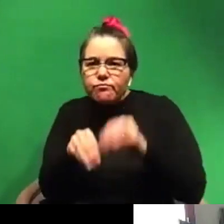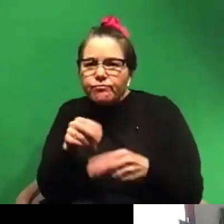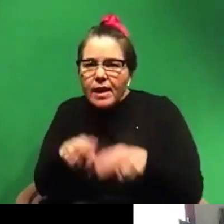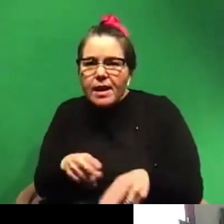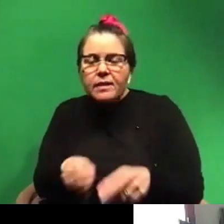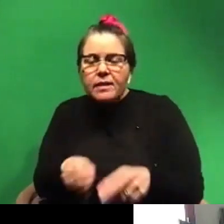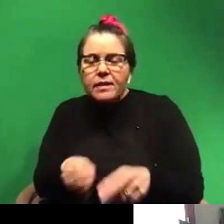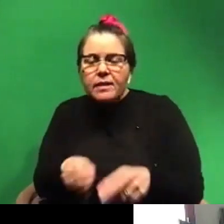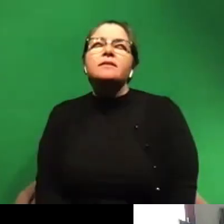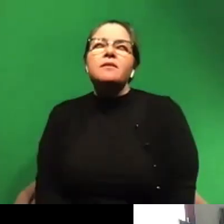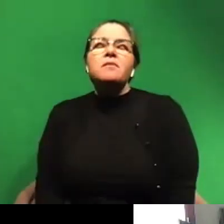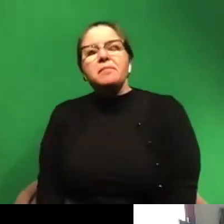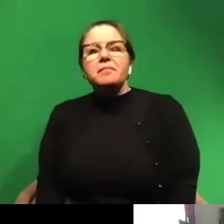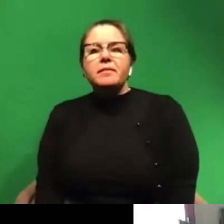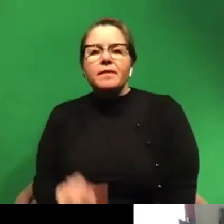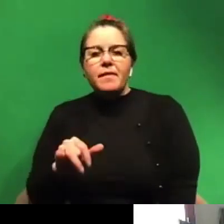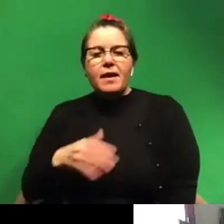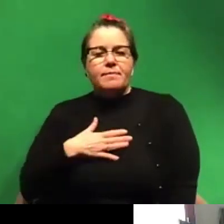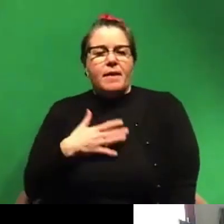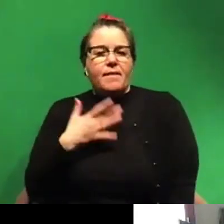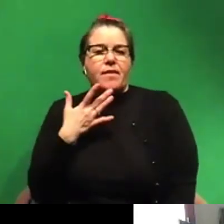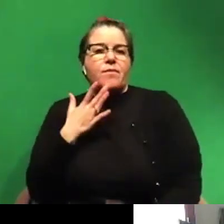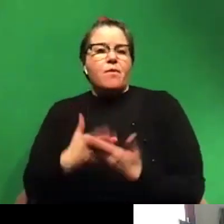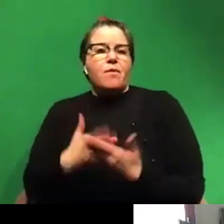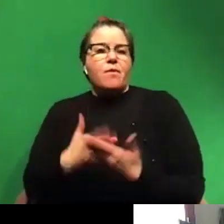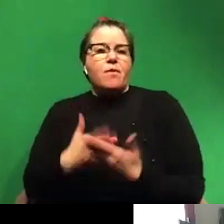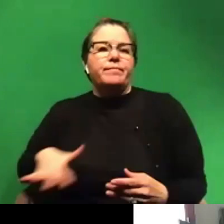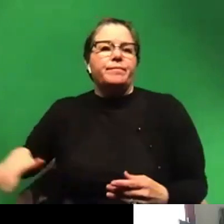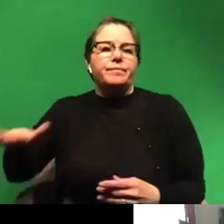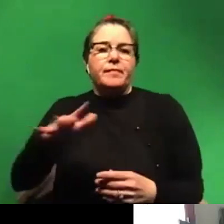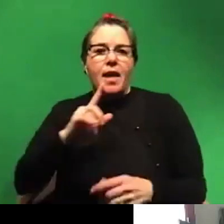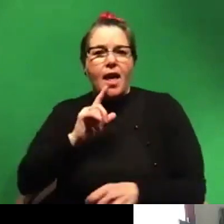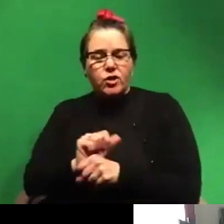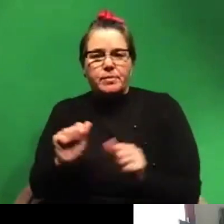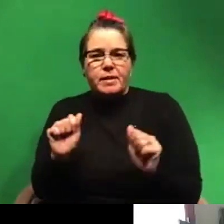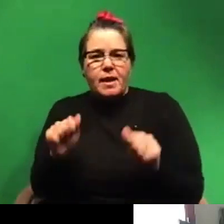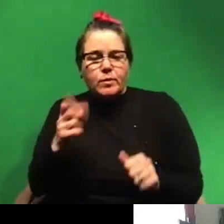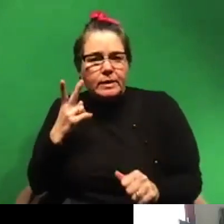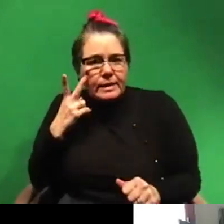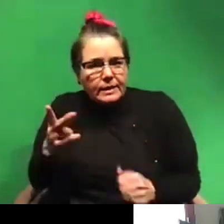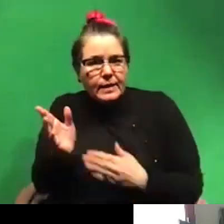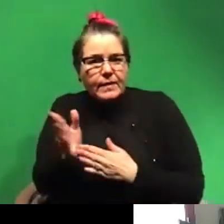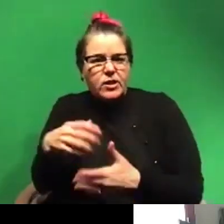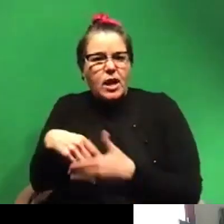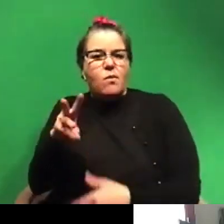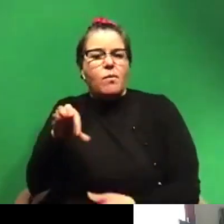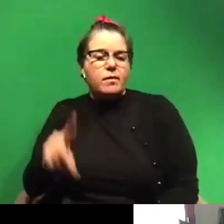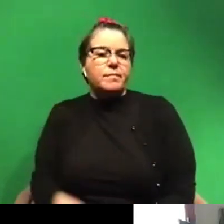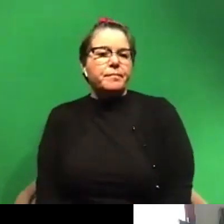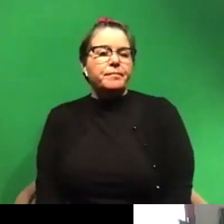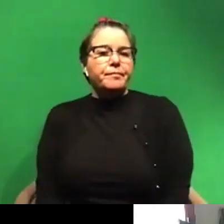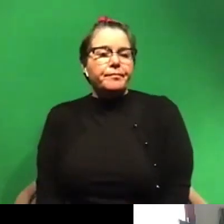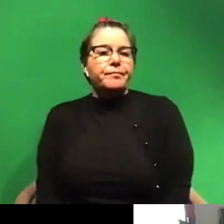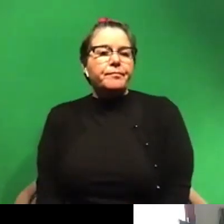think that's my favorite part about field science, is actually being able to see these fish out in the wild.